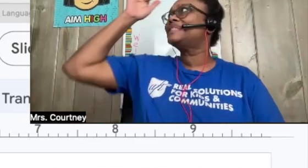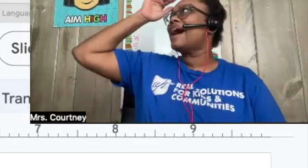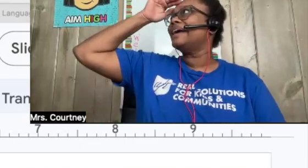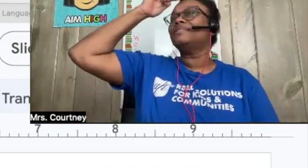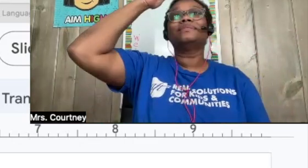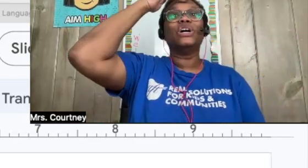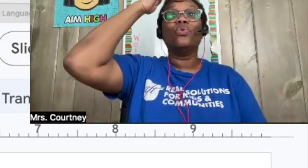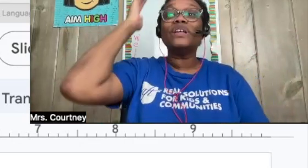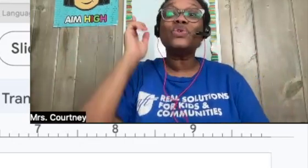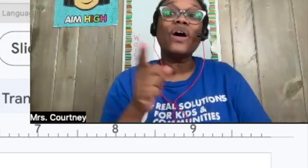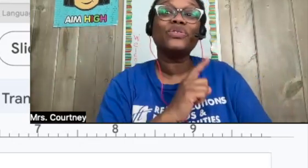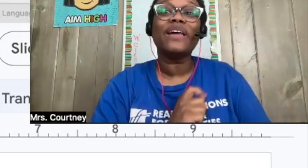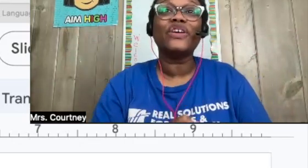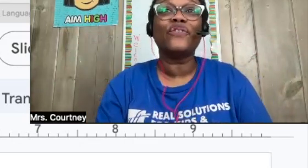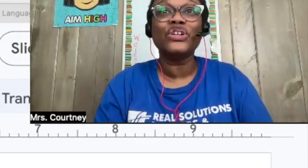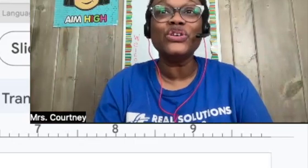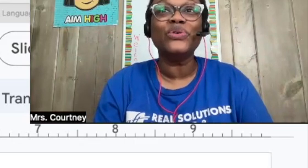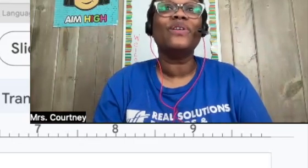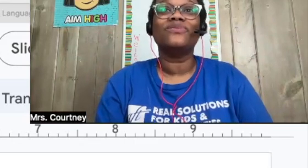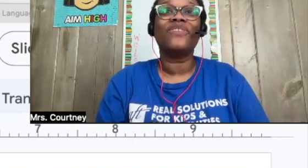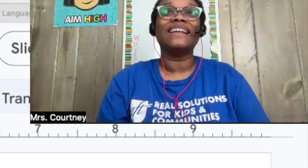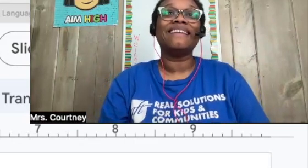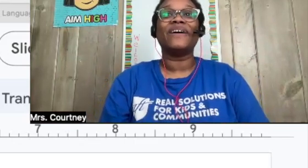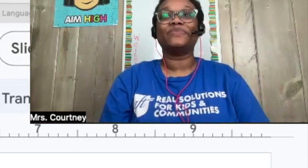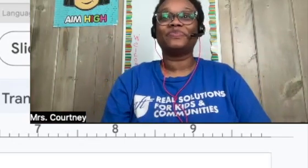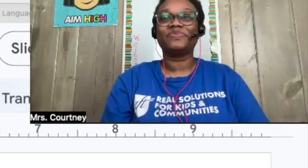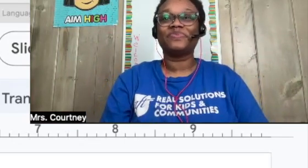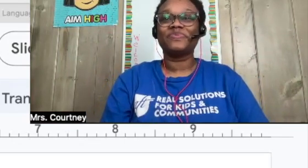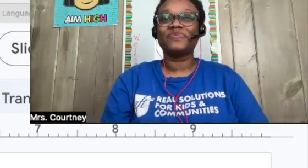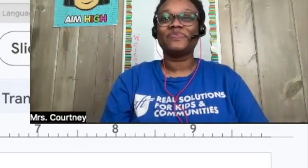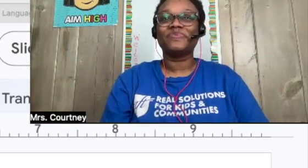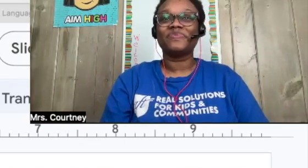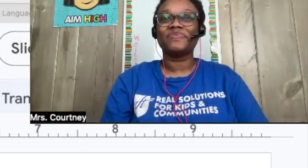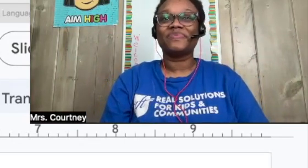look outside. What is the weather like for you right now?